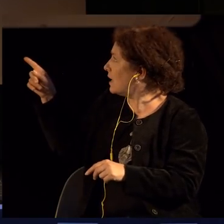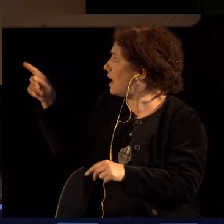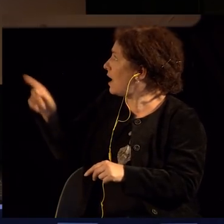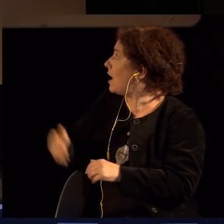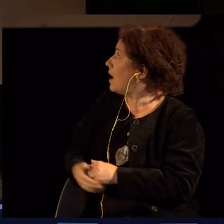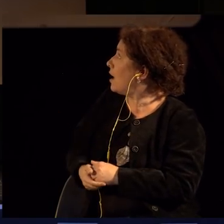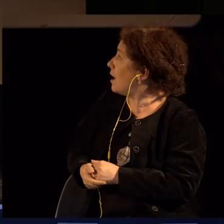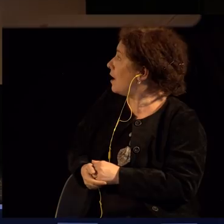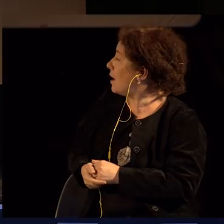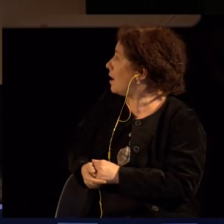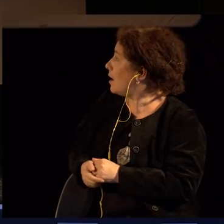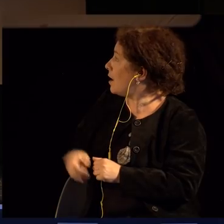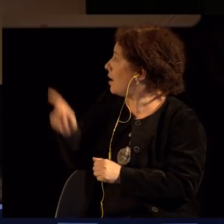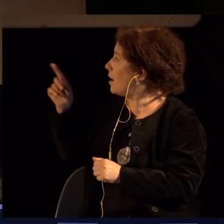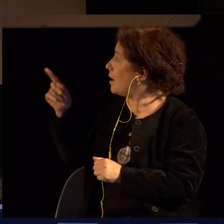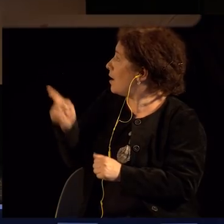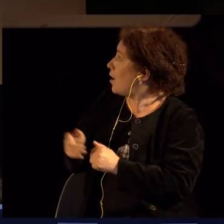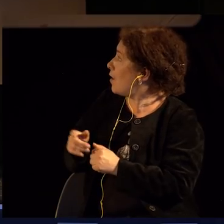and this one is passive. Right?